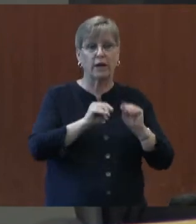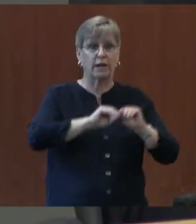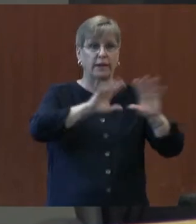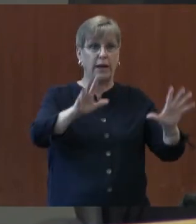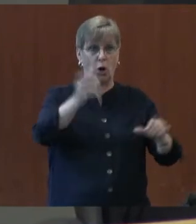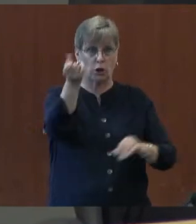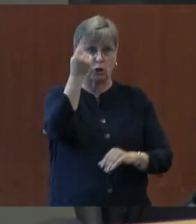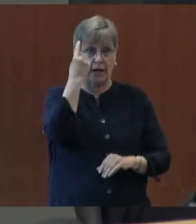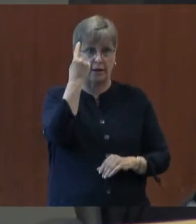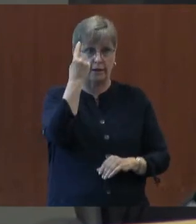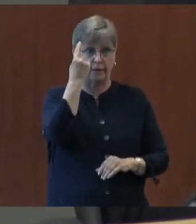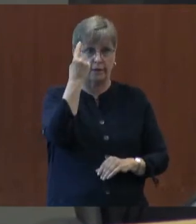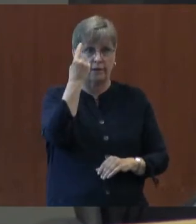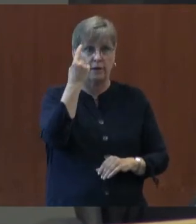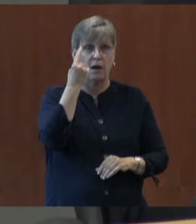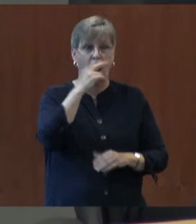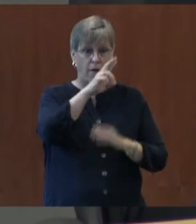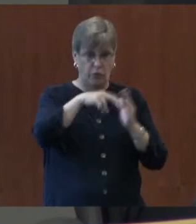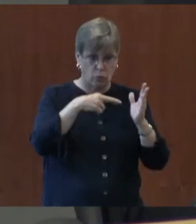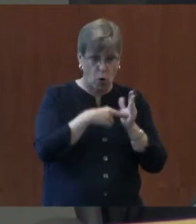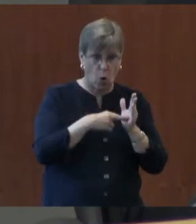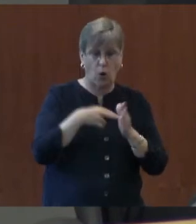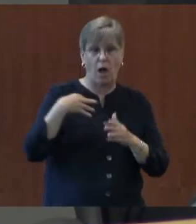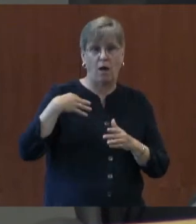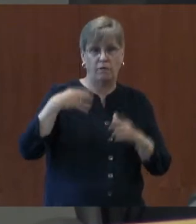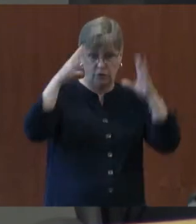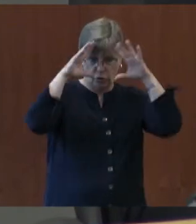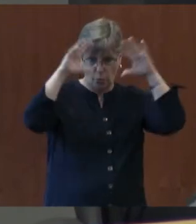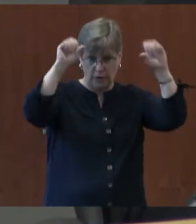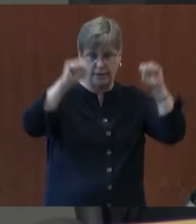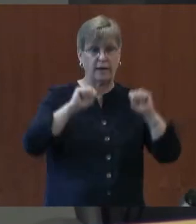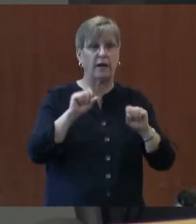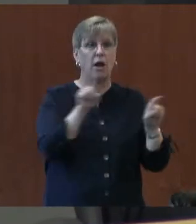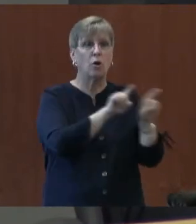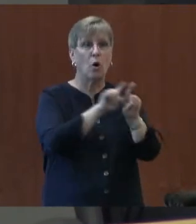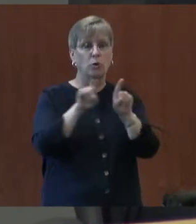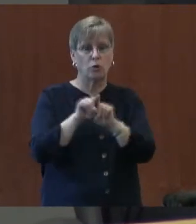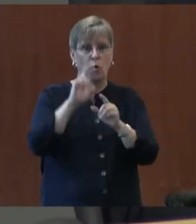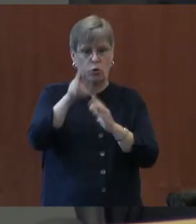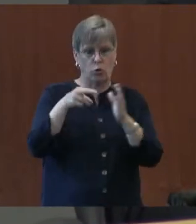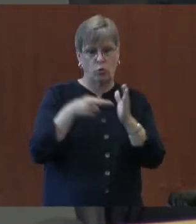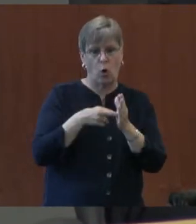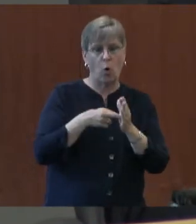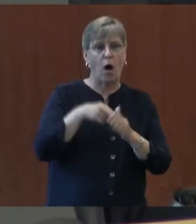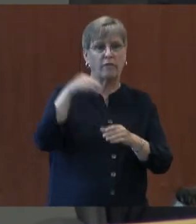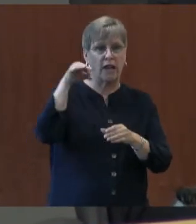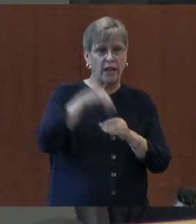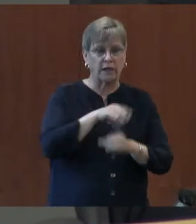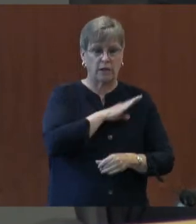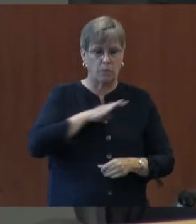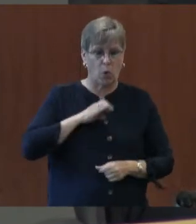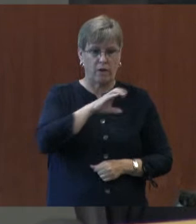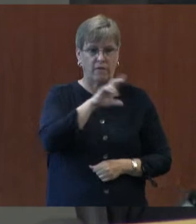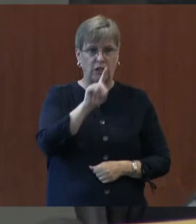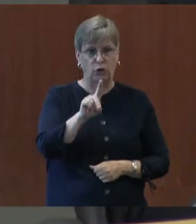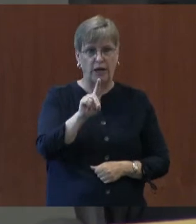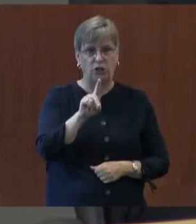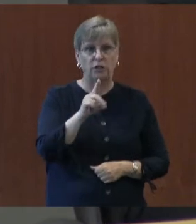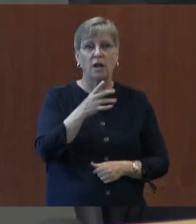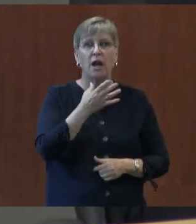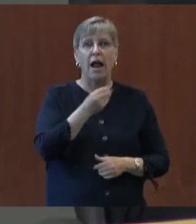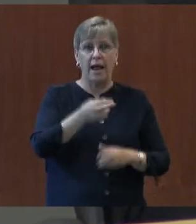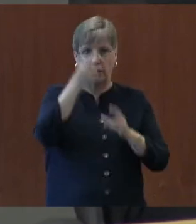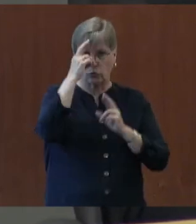clear understanding of the role of the superintendent, as well as the role of an elected Board of Education, and